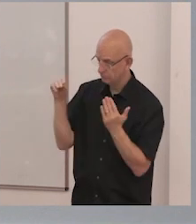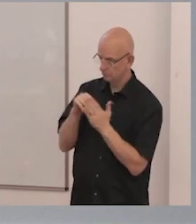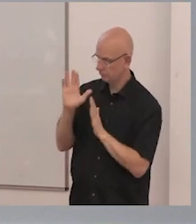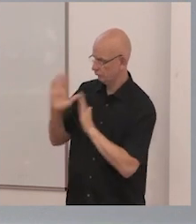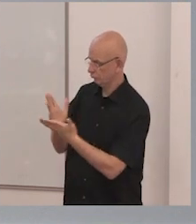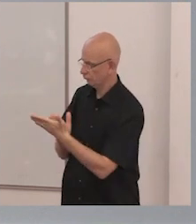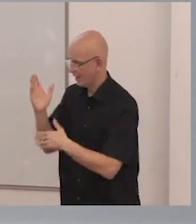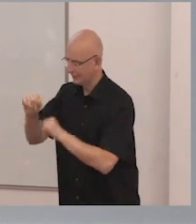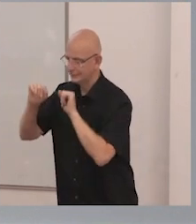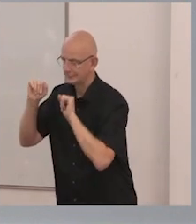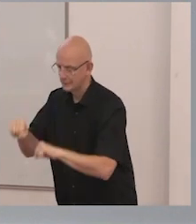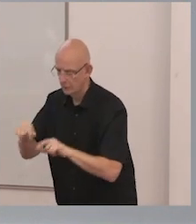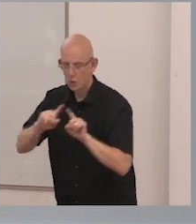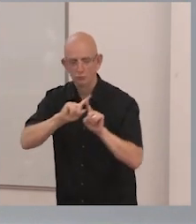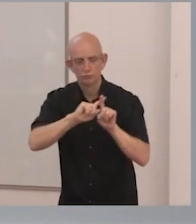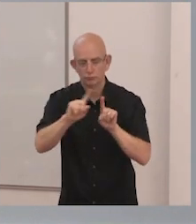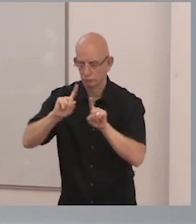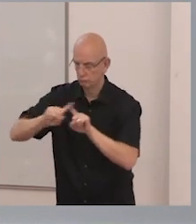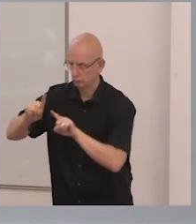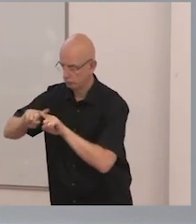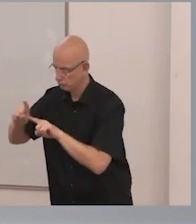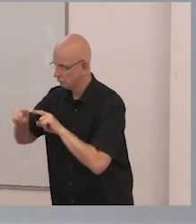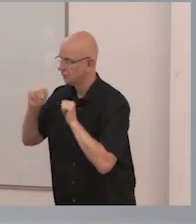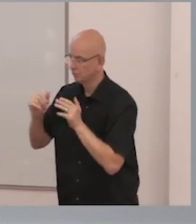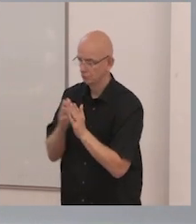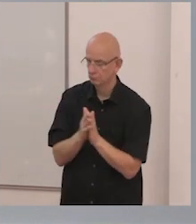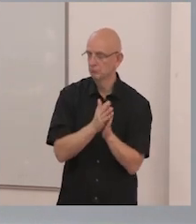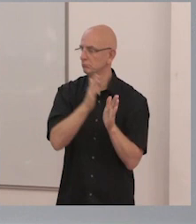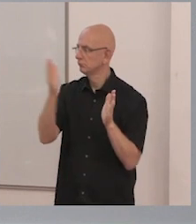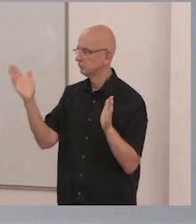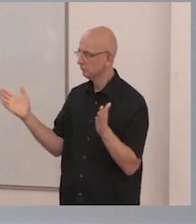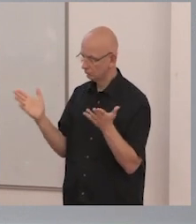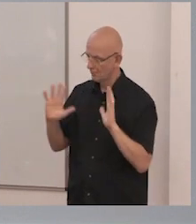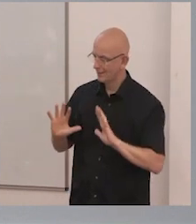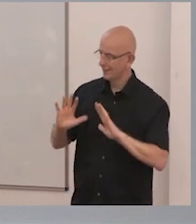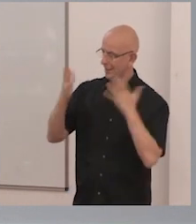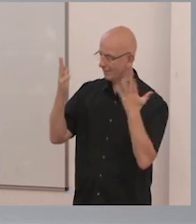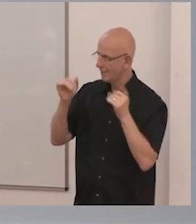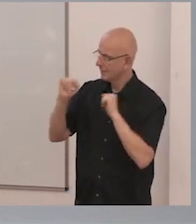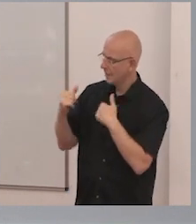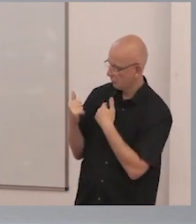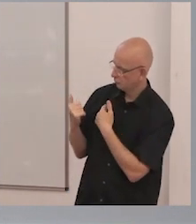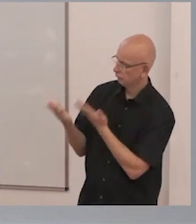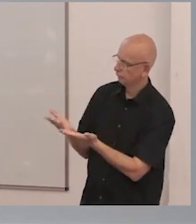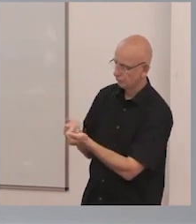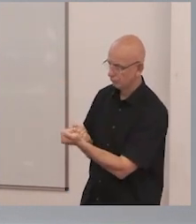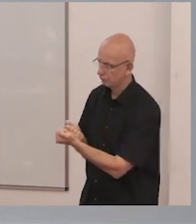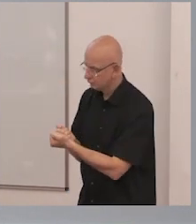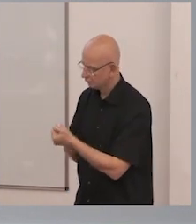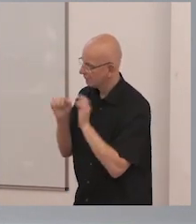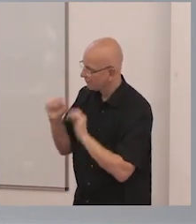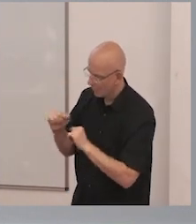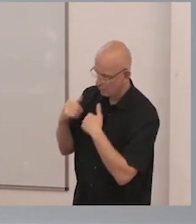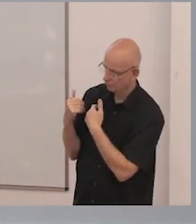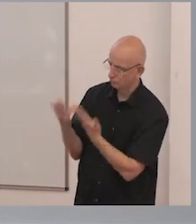to support and services, for example, in relation to education, to health, to rehabilitation, and